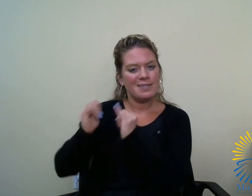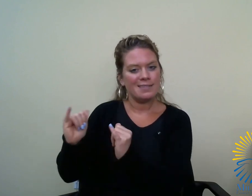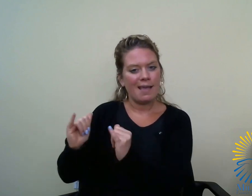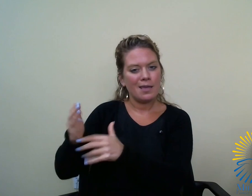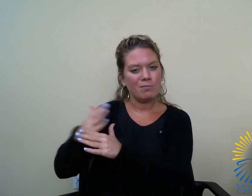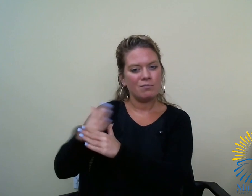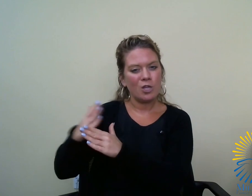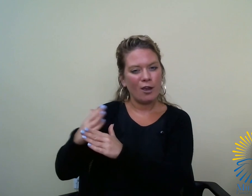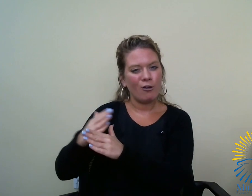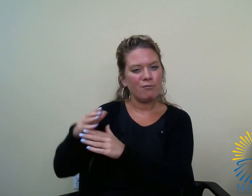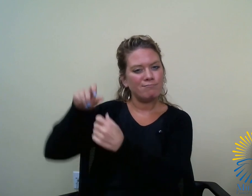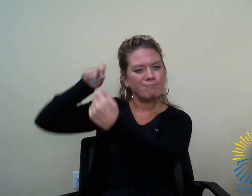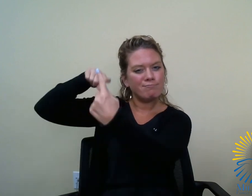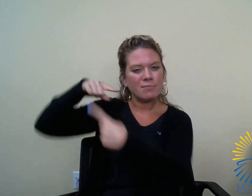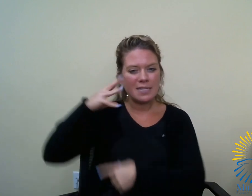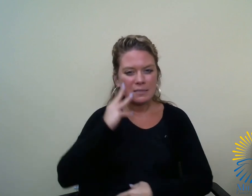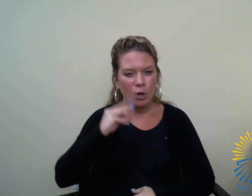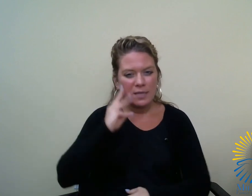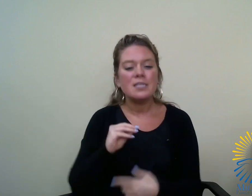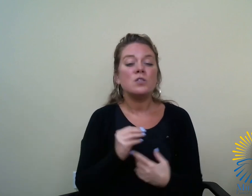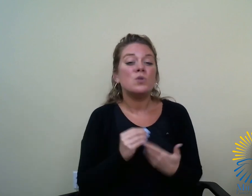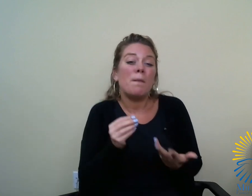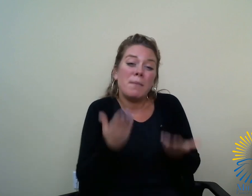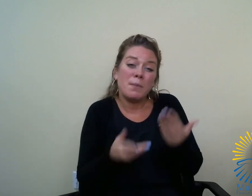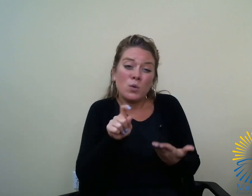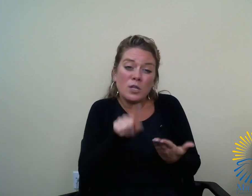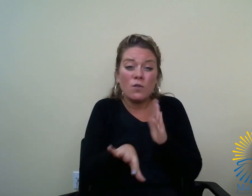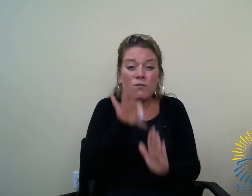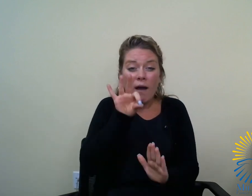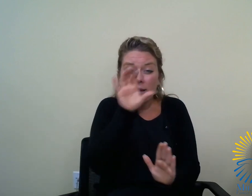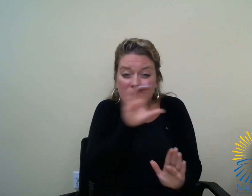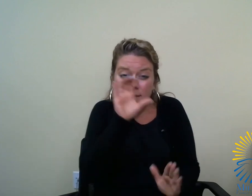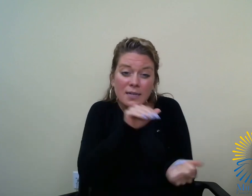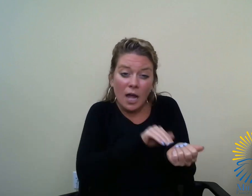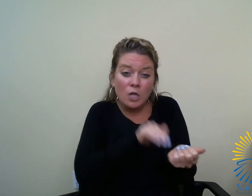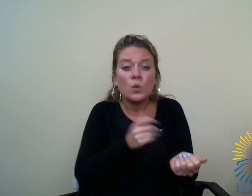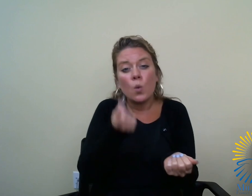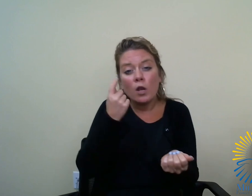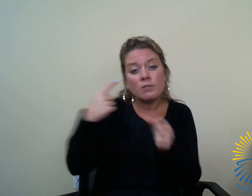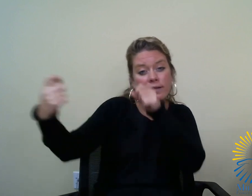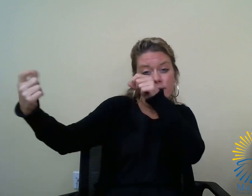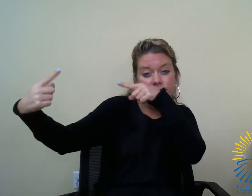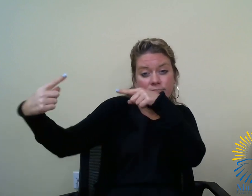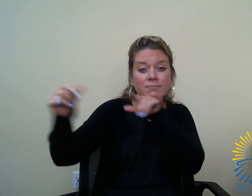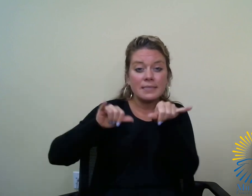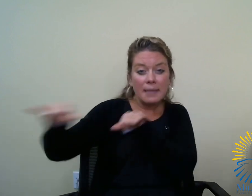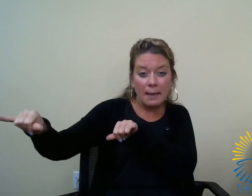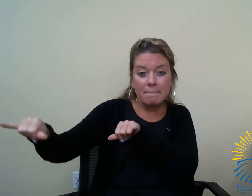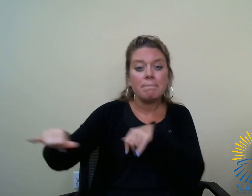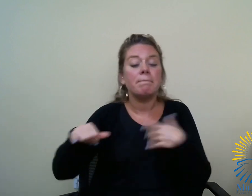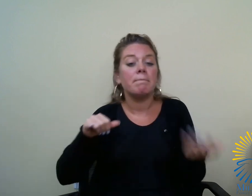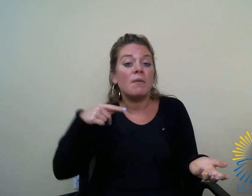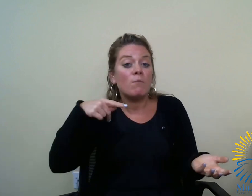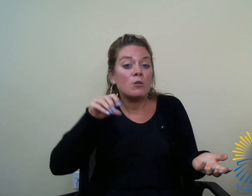So one thing would be to find a provider. Sometimes you might understand your experience. If you're an immigrant, if you're a person of color, that is really, really essential.